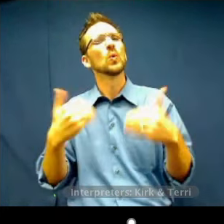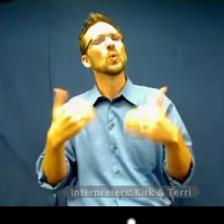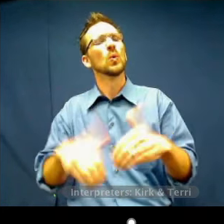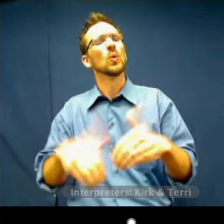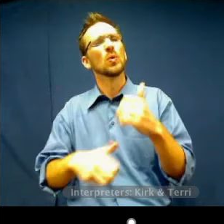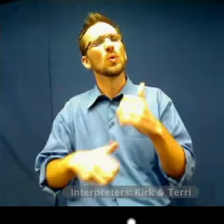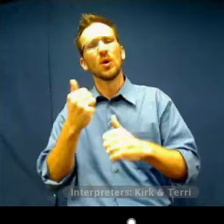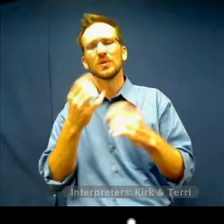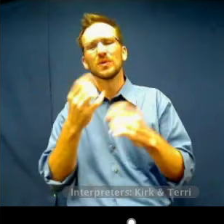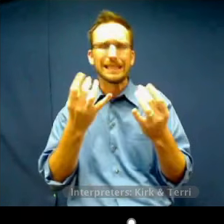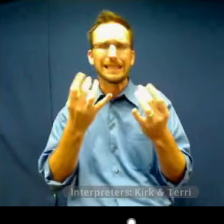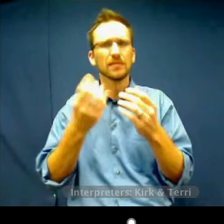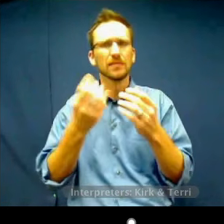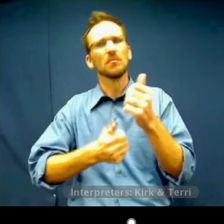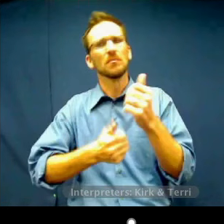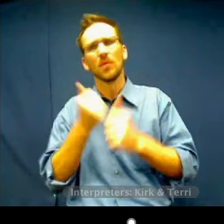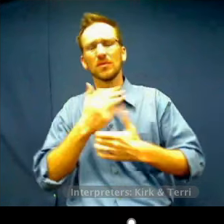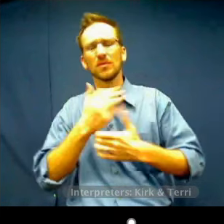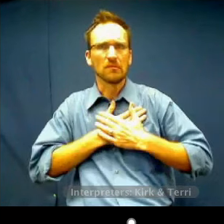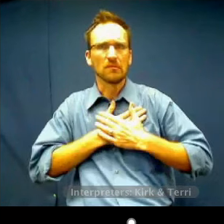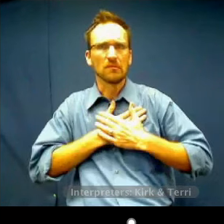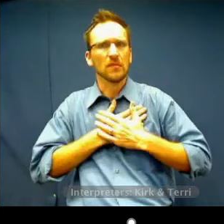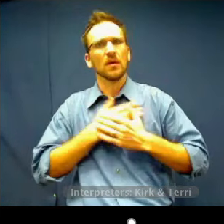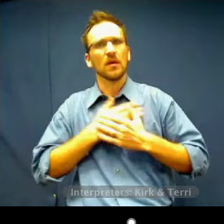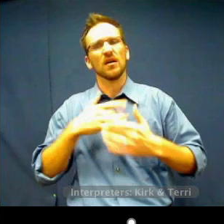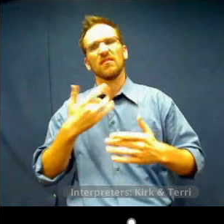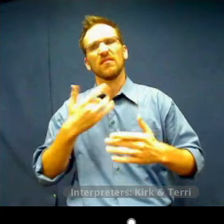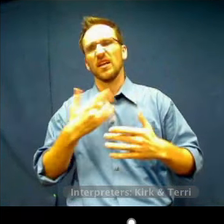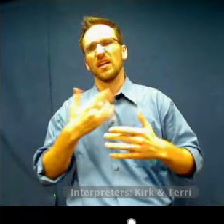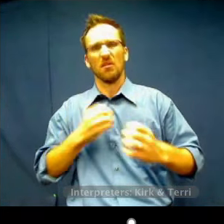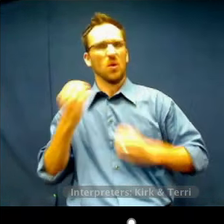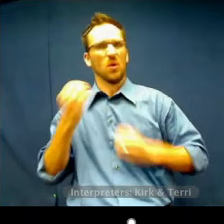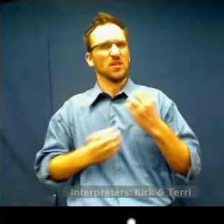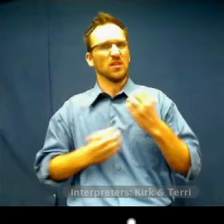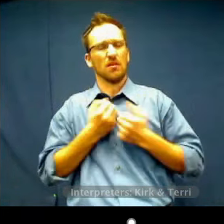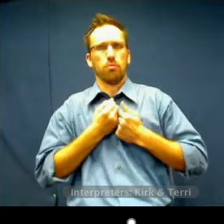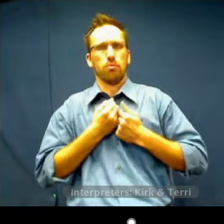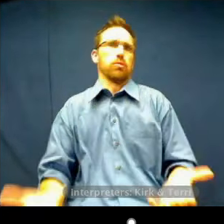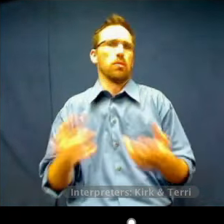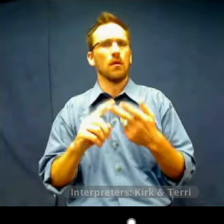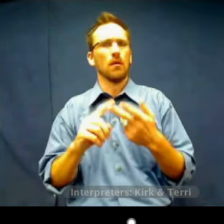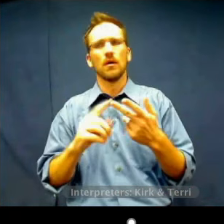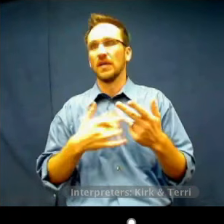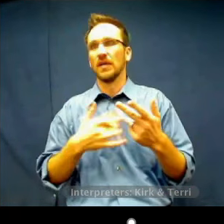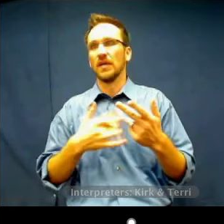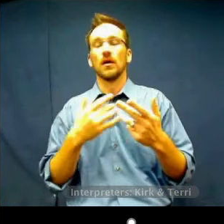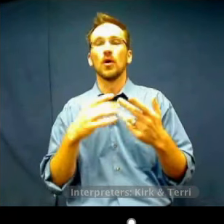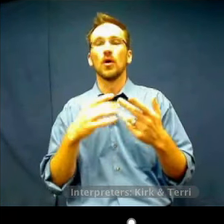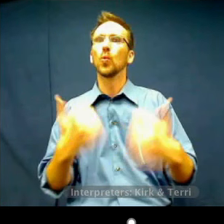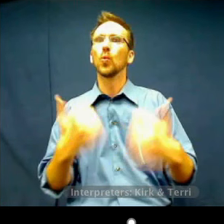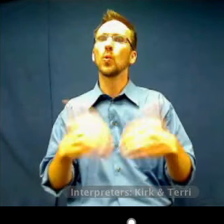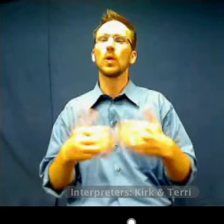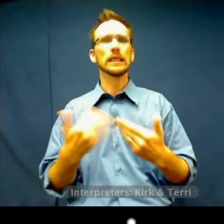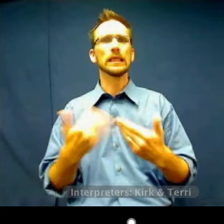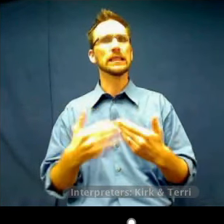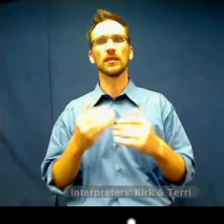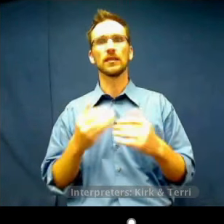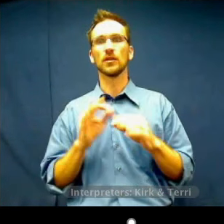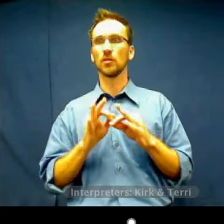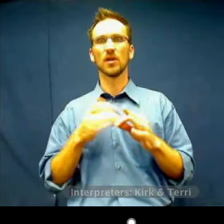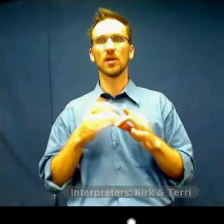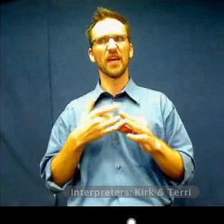experienced. It's emotional, it's draining, it's way too easy for an interpreter to sympathize or develop a